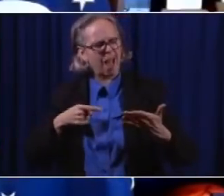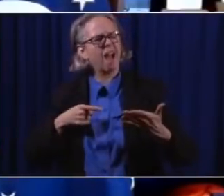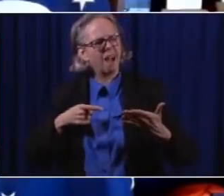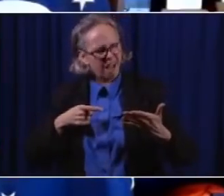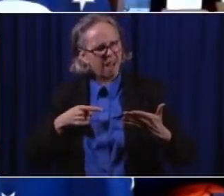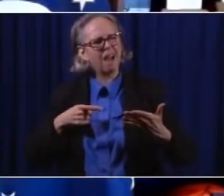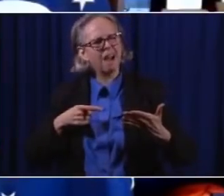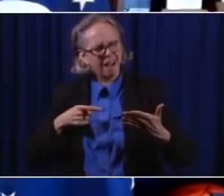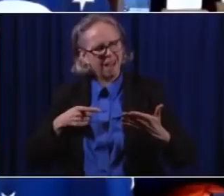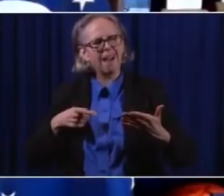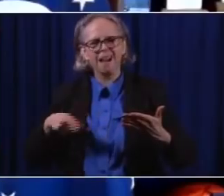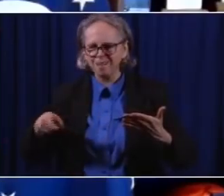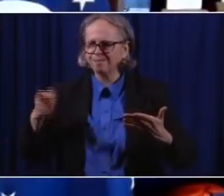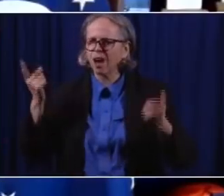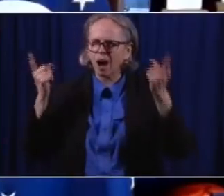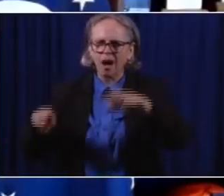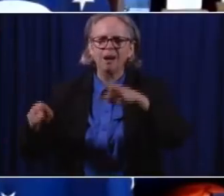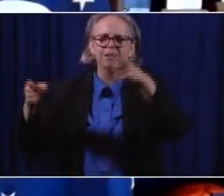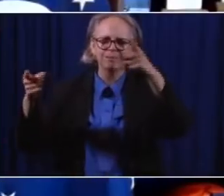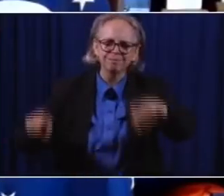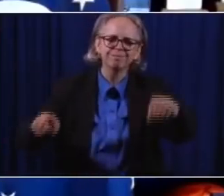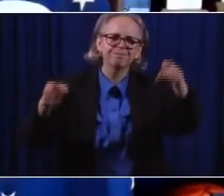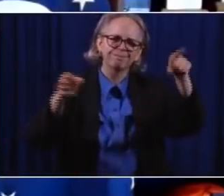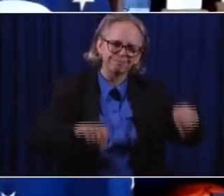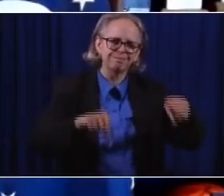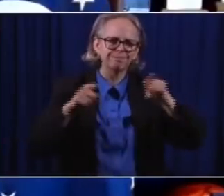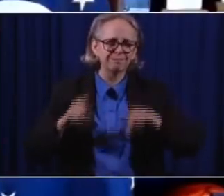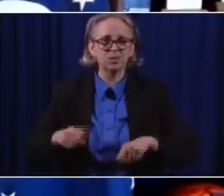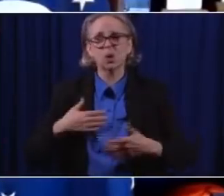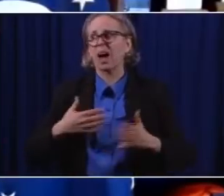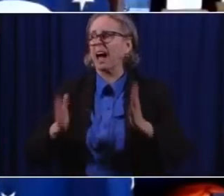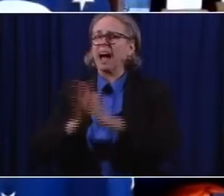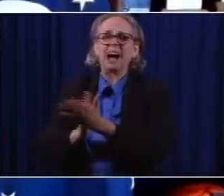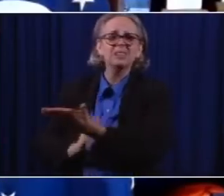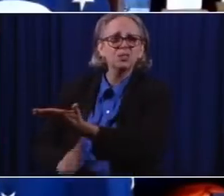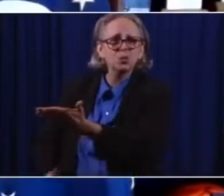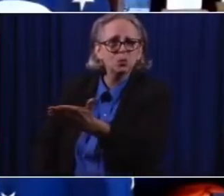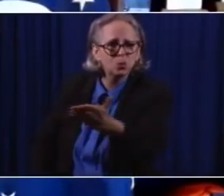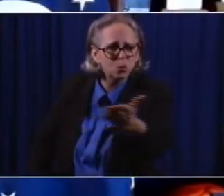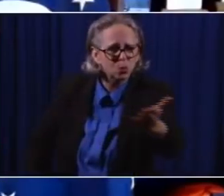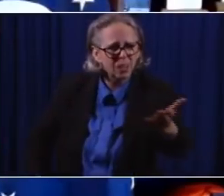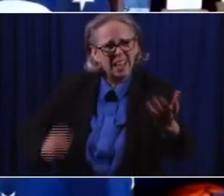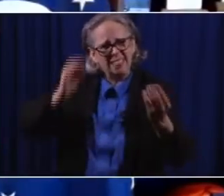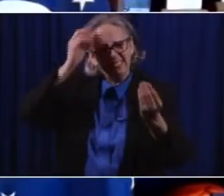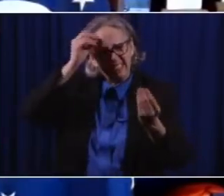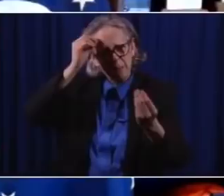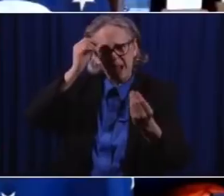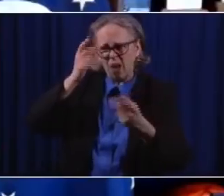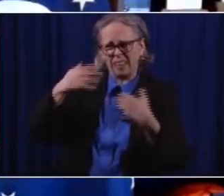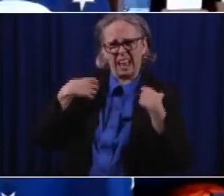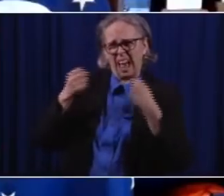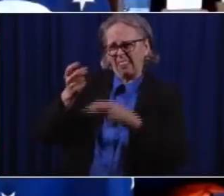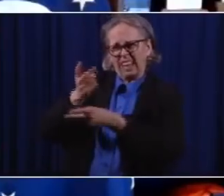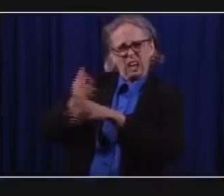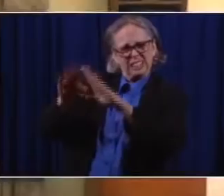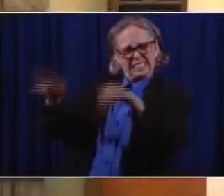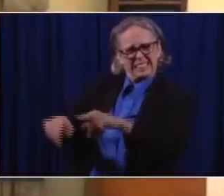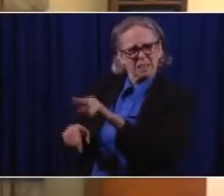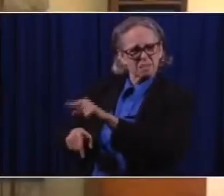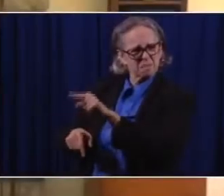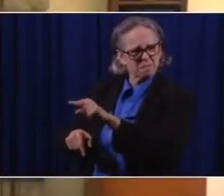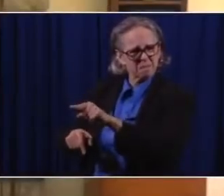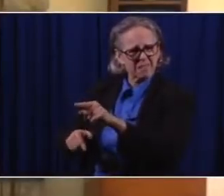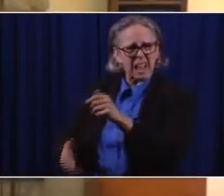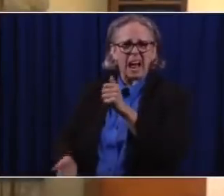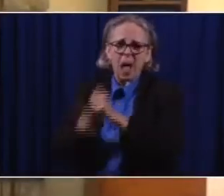in the healthcare system are going through right now, and how we all have to try to help each other out. Next question is